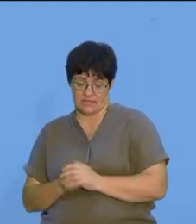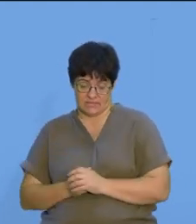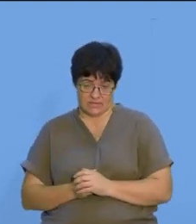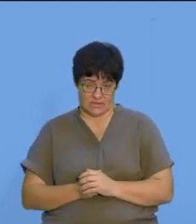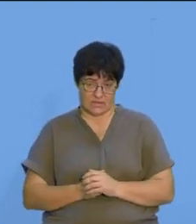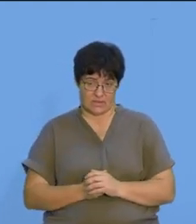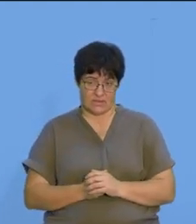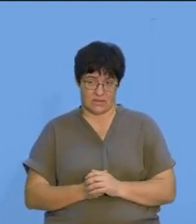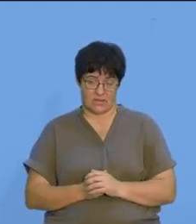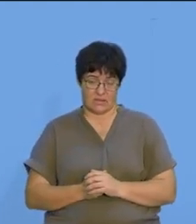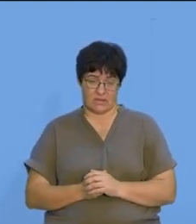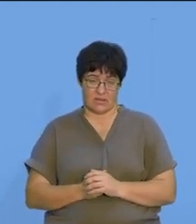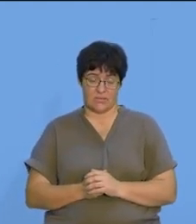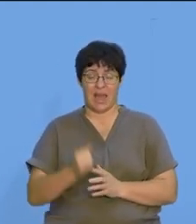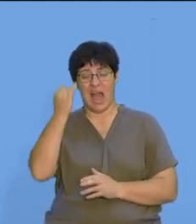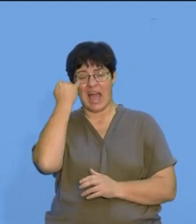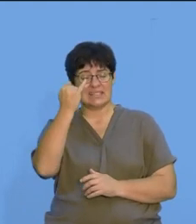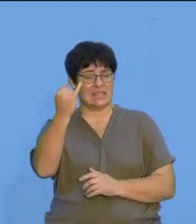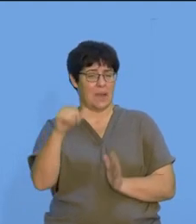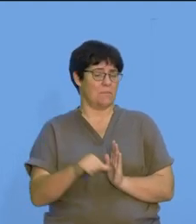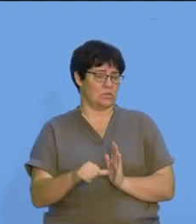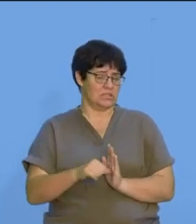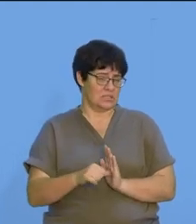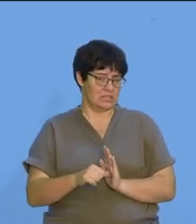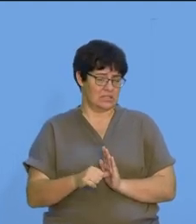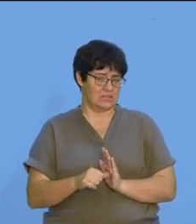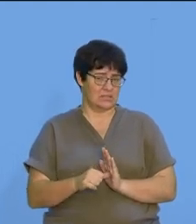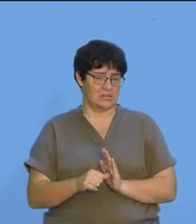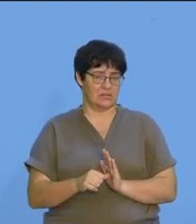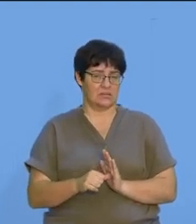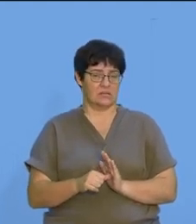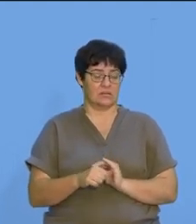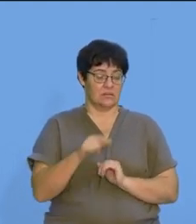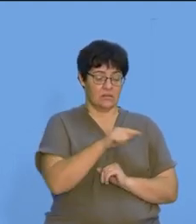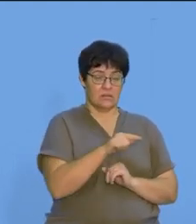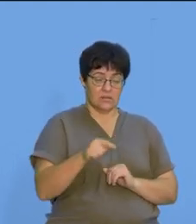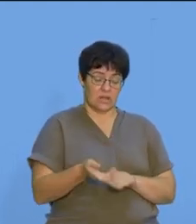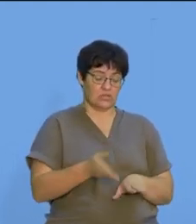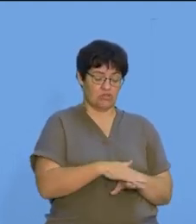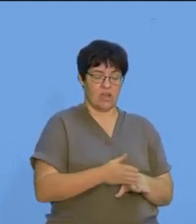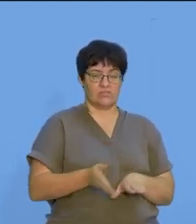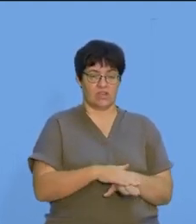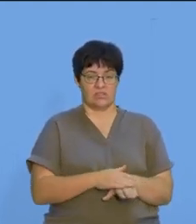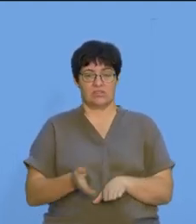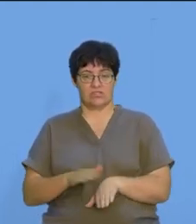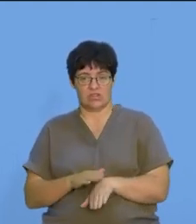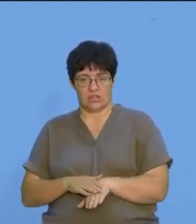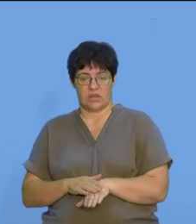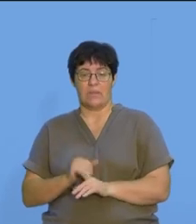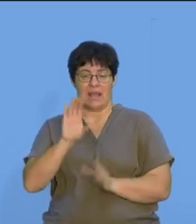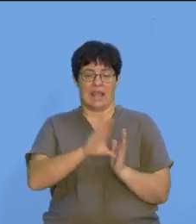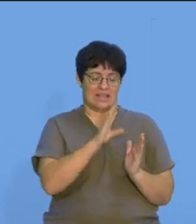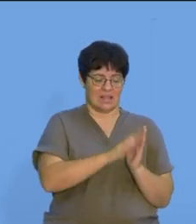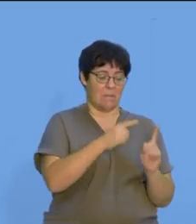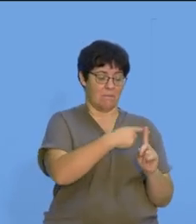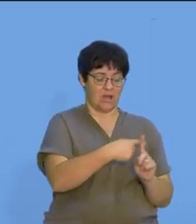with the metal followed by the non-metal. And the main idea is that at the end of the day, these charges